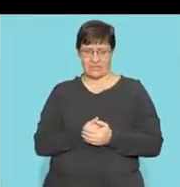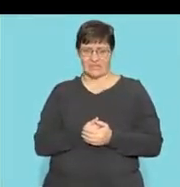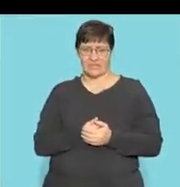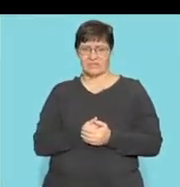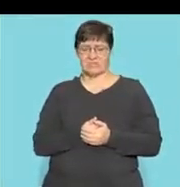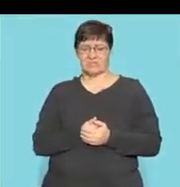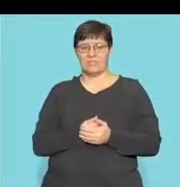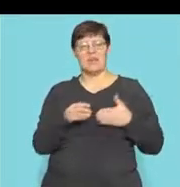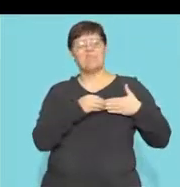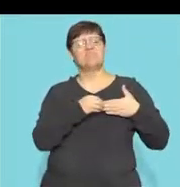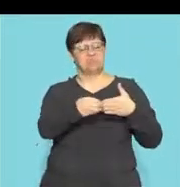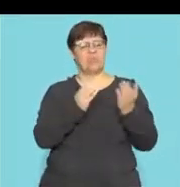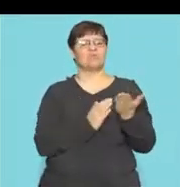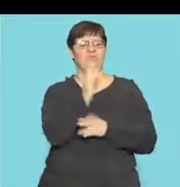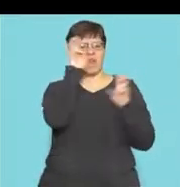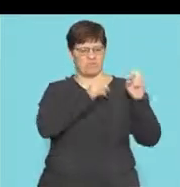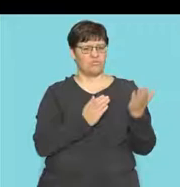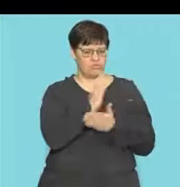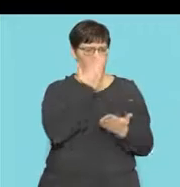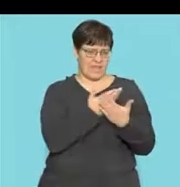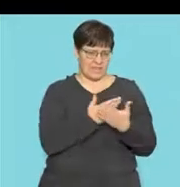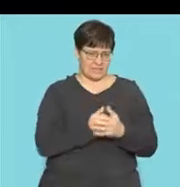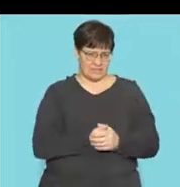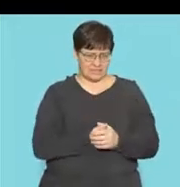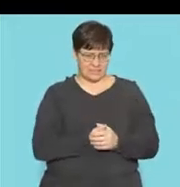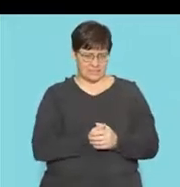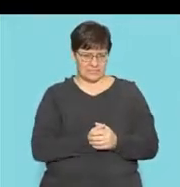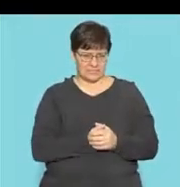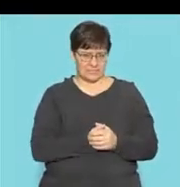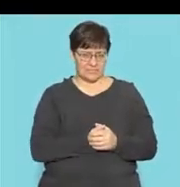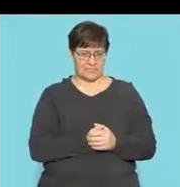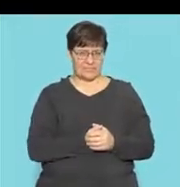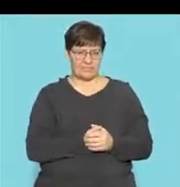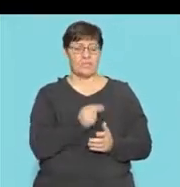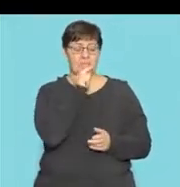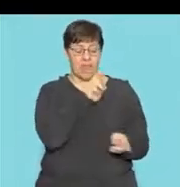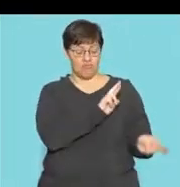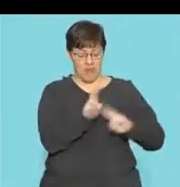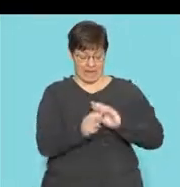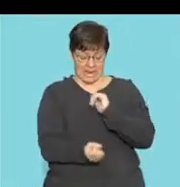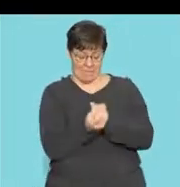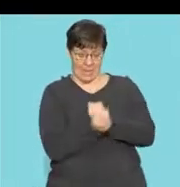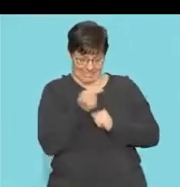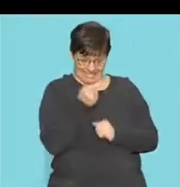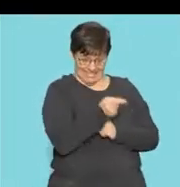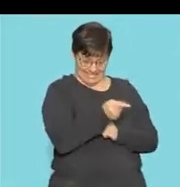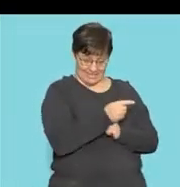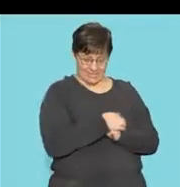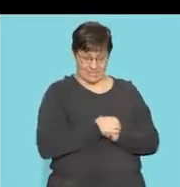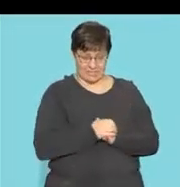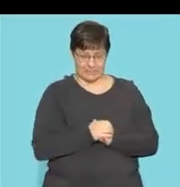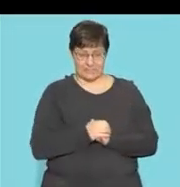the electricity is going to be formed, and that's where the reactions are going to take place.